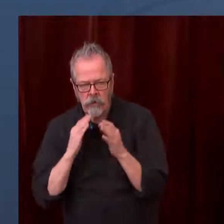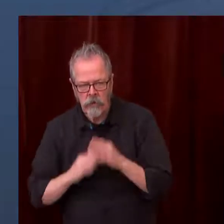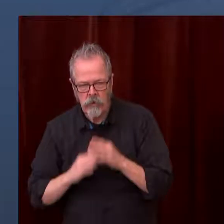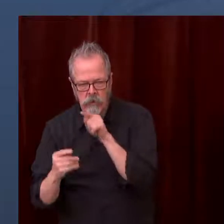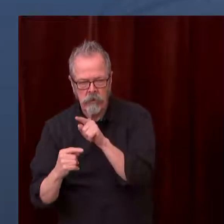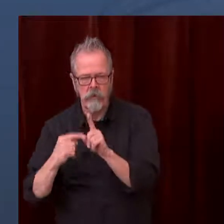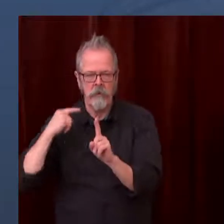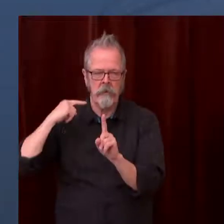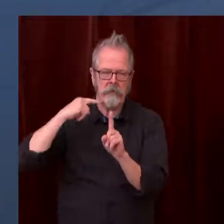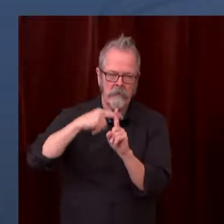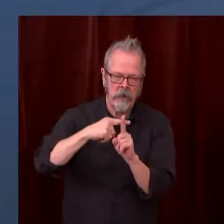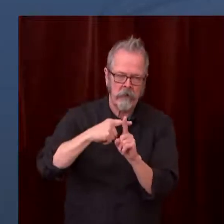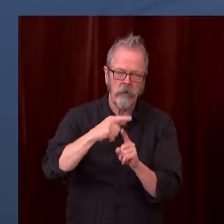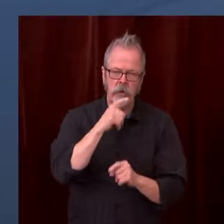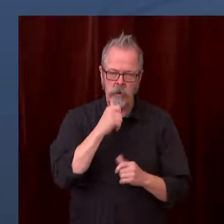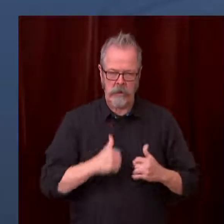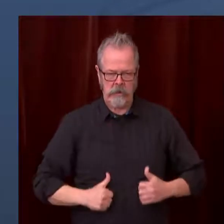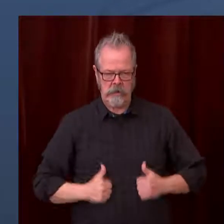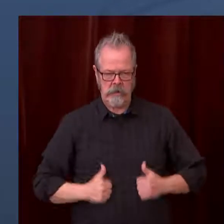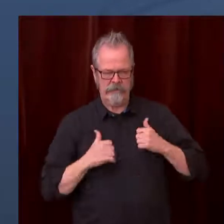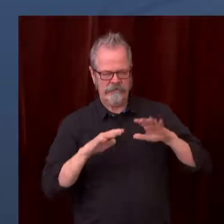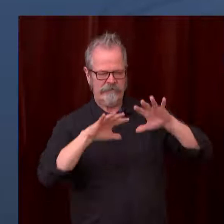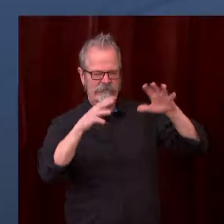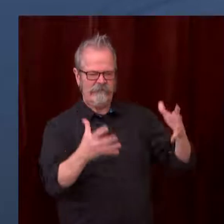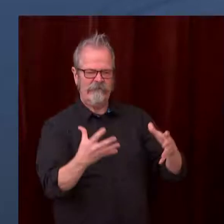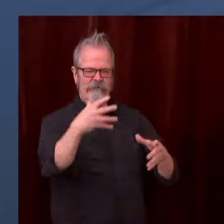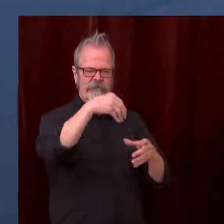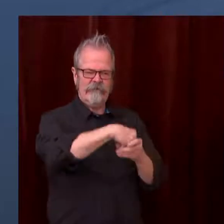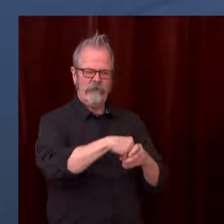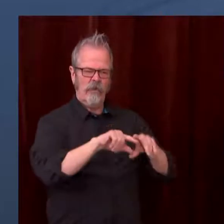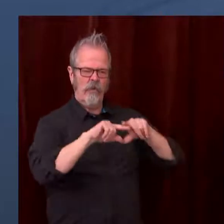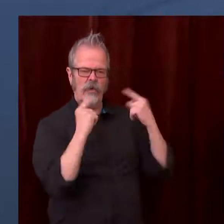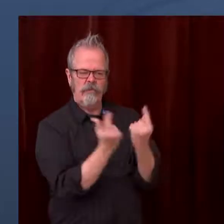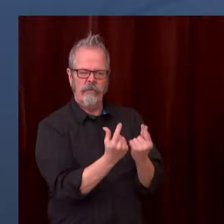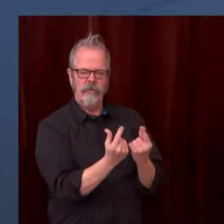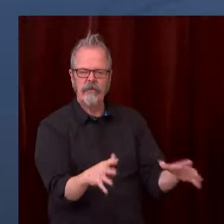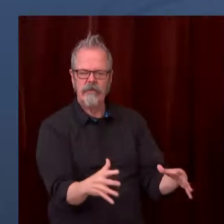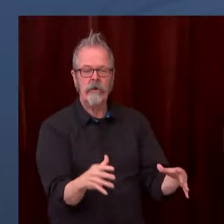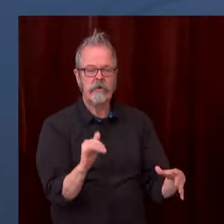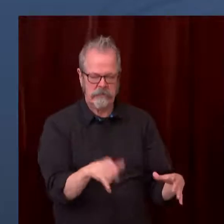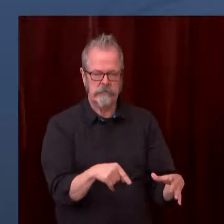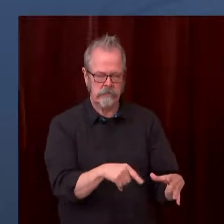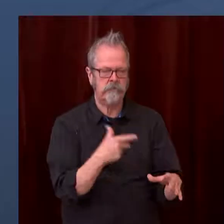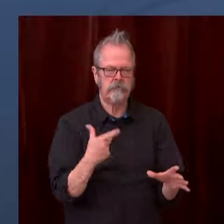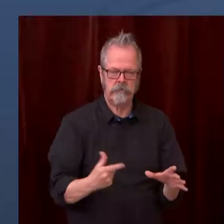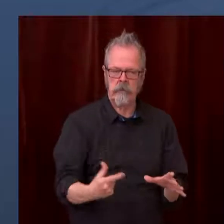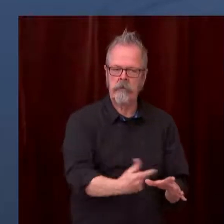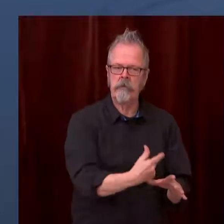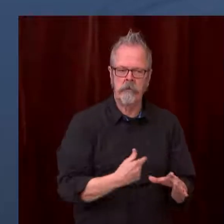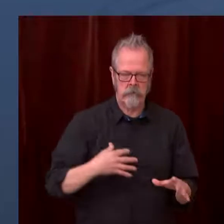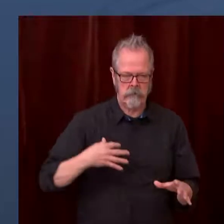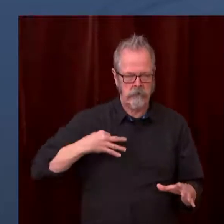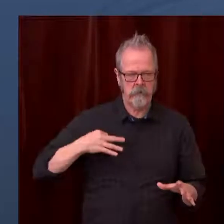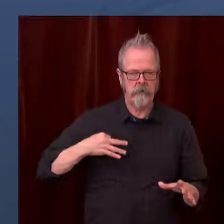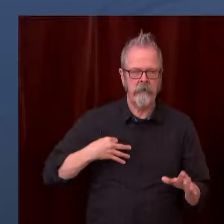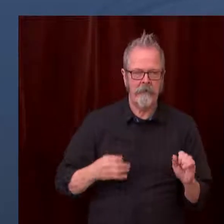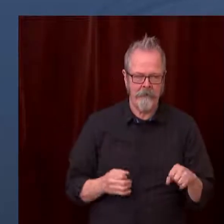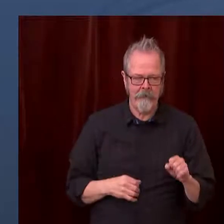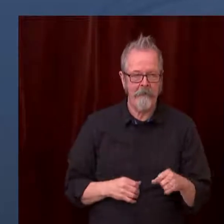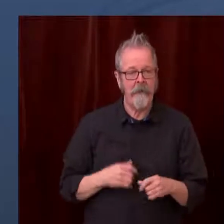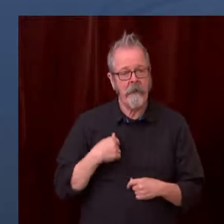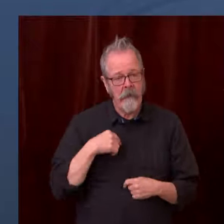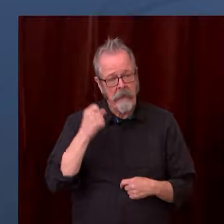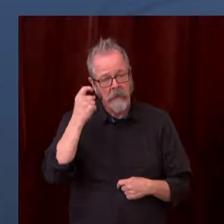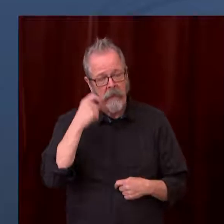our plans come to pass. This again assumes that supplies will increase on the trajectory that we